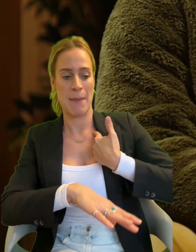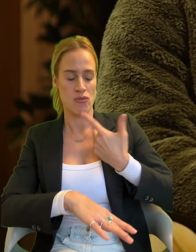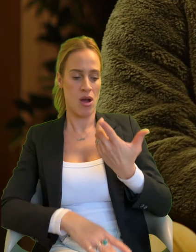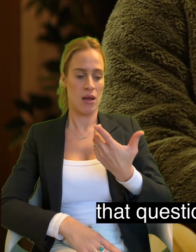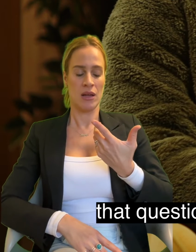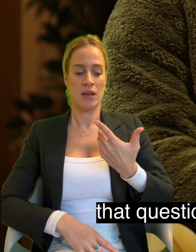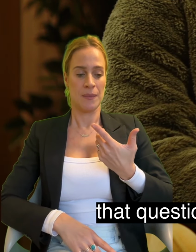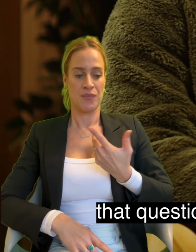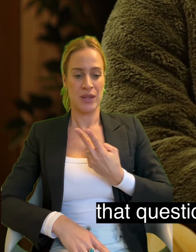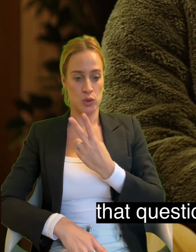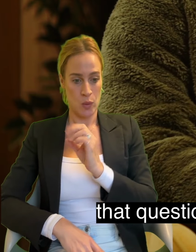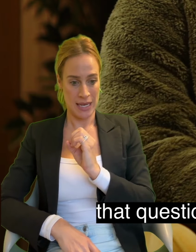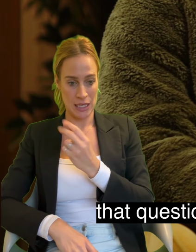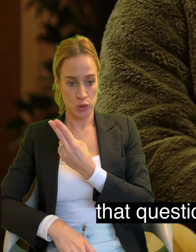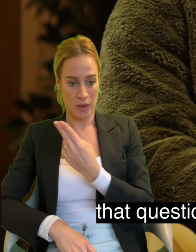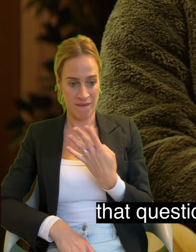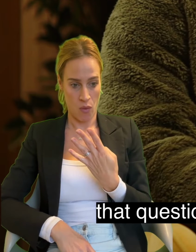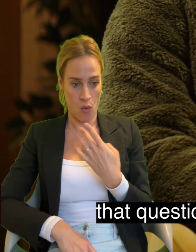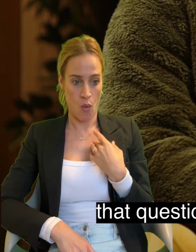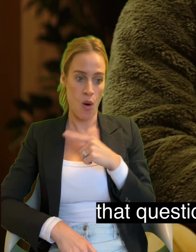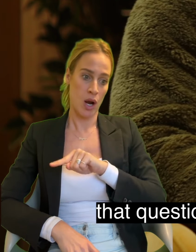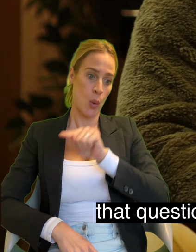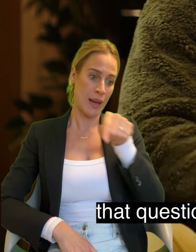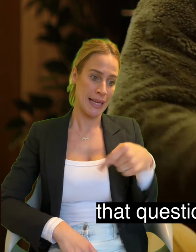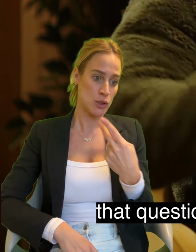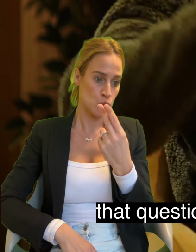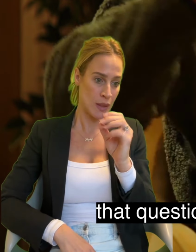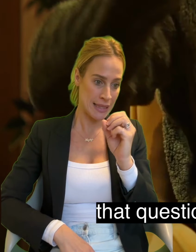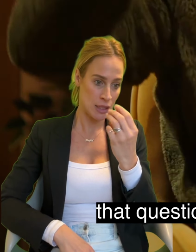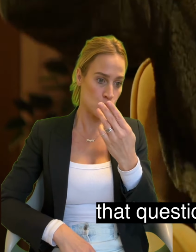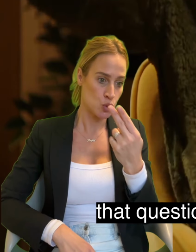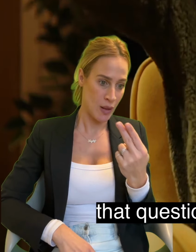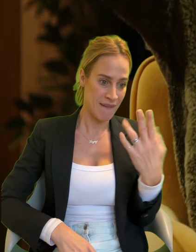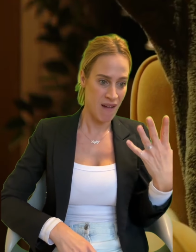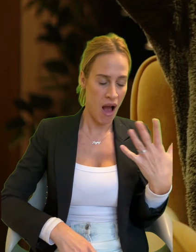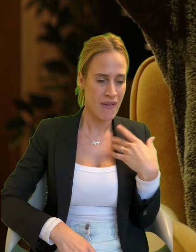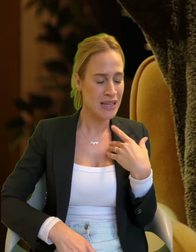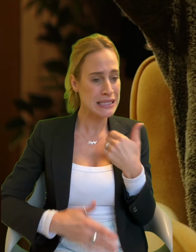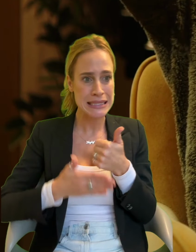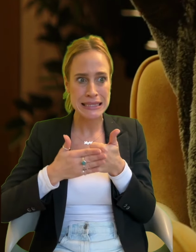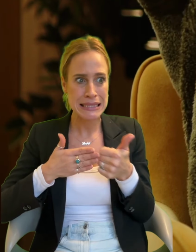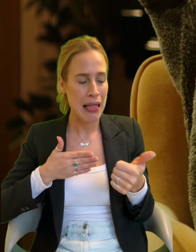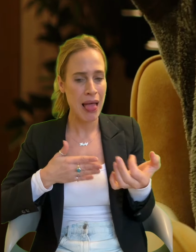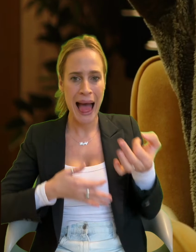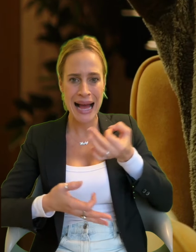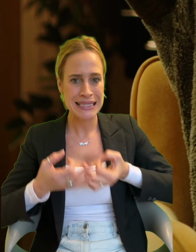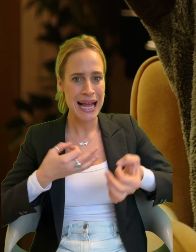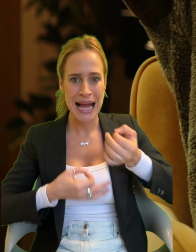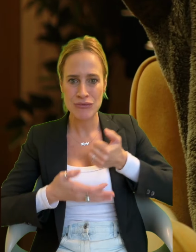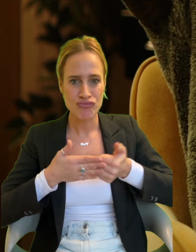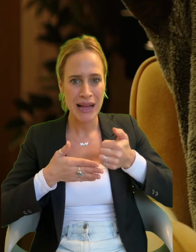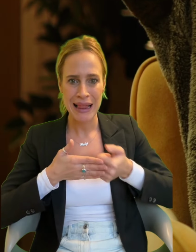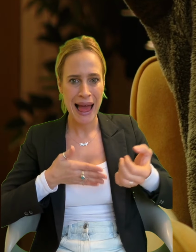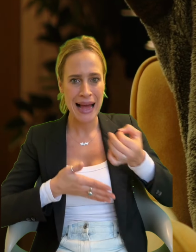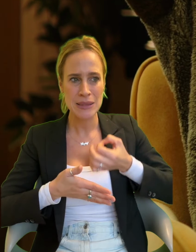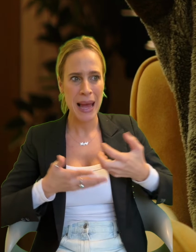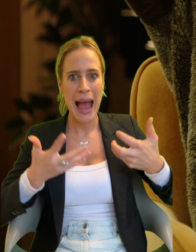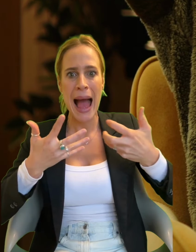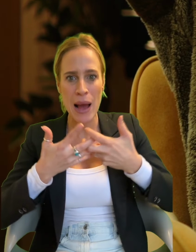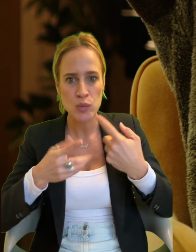and that question is still something that gets asked. How do I talk to the disabled? It baffles my head. It really baffles